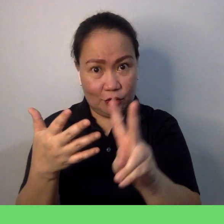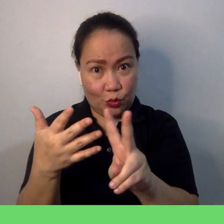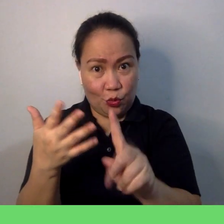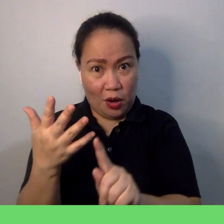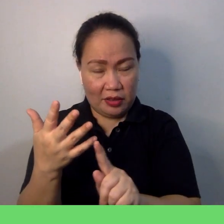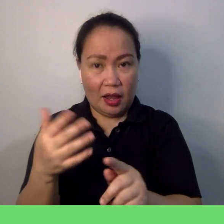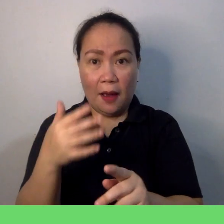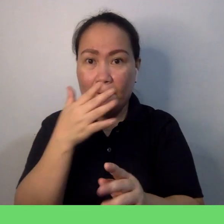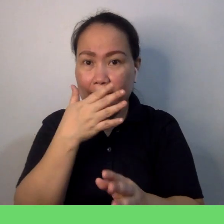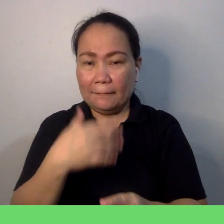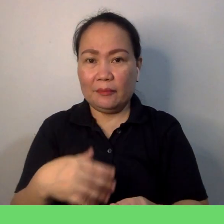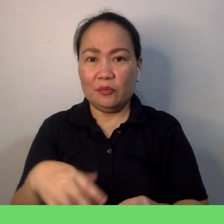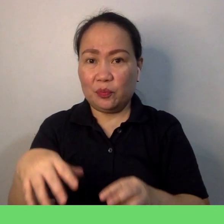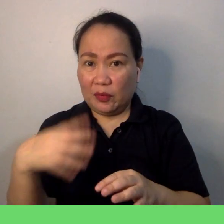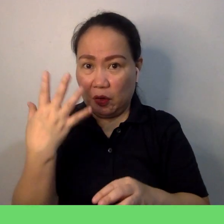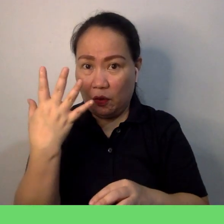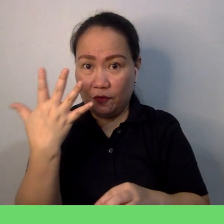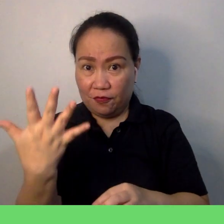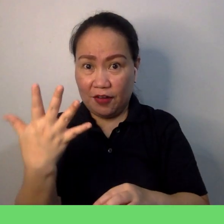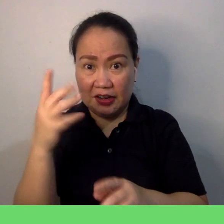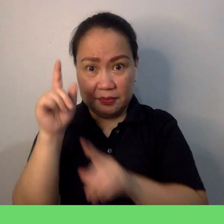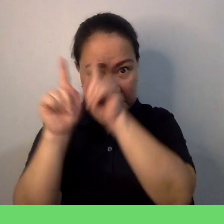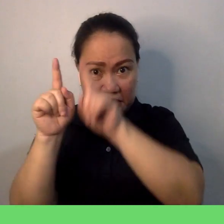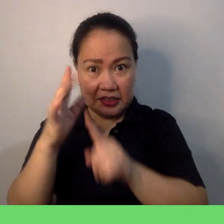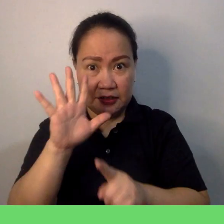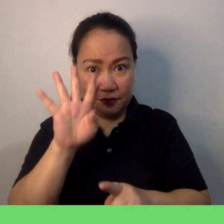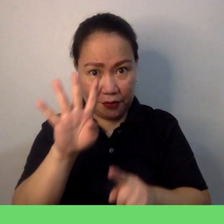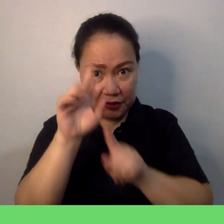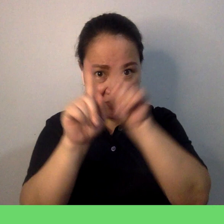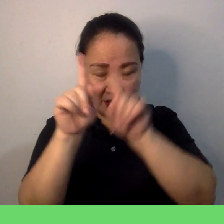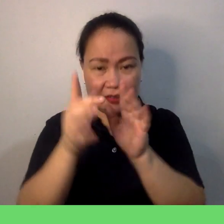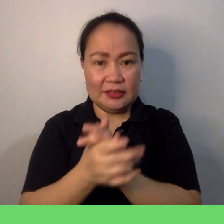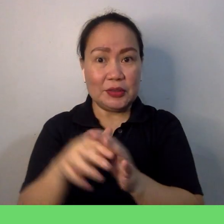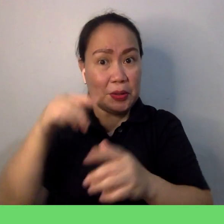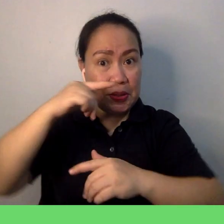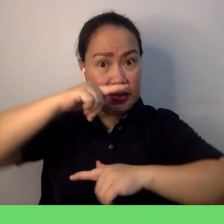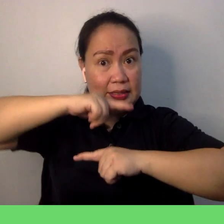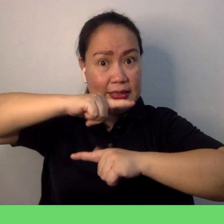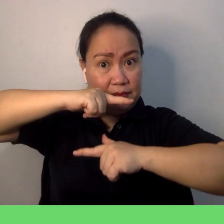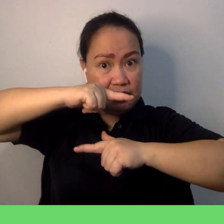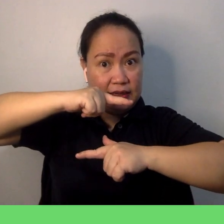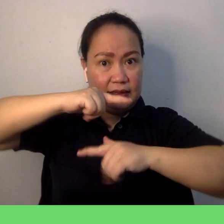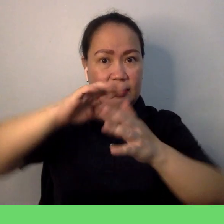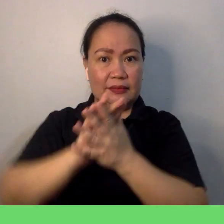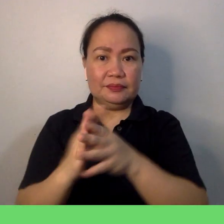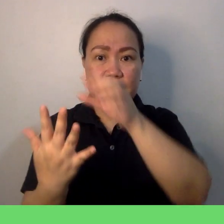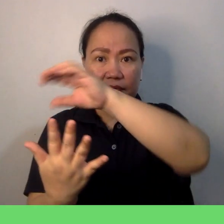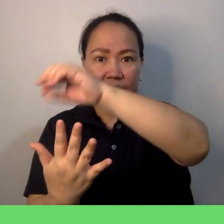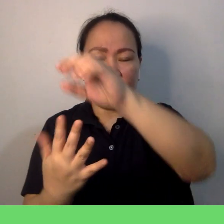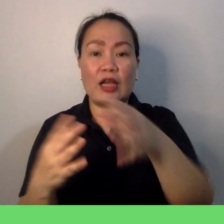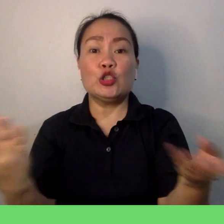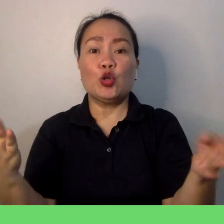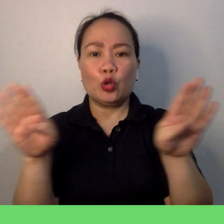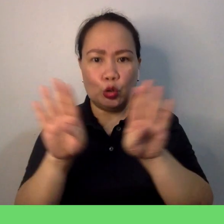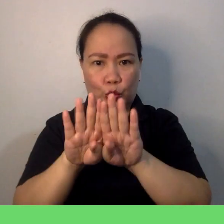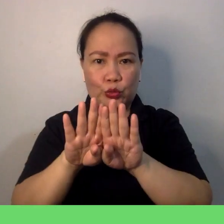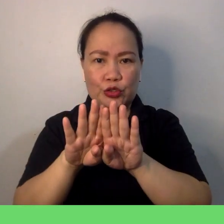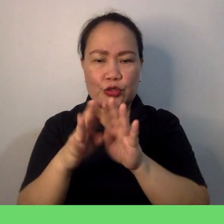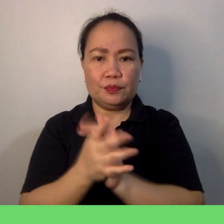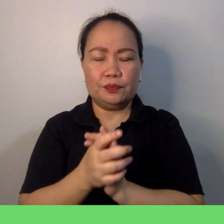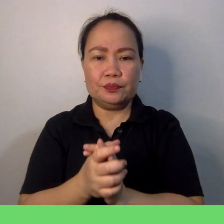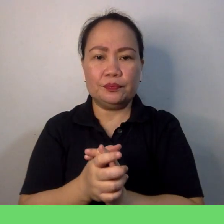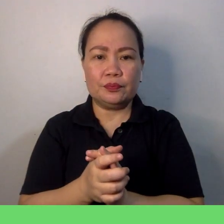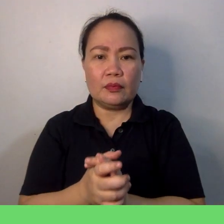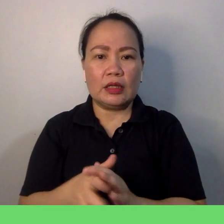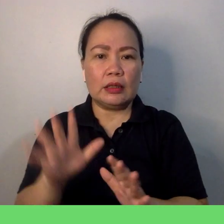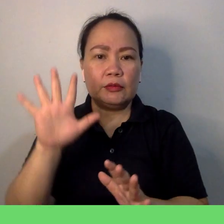scale? Yung mga 5-star, 4-star. So, limited lang po yung ating option. So, that is a closed